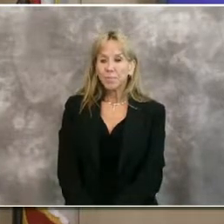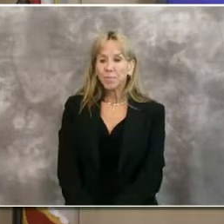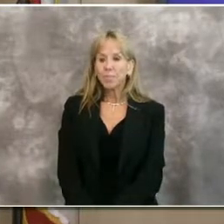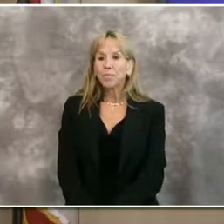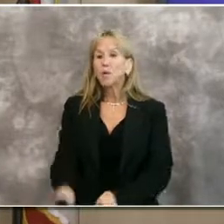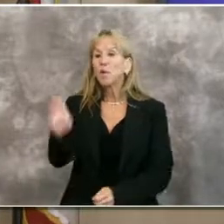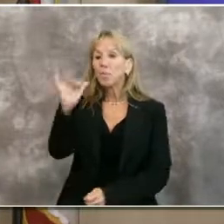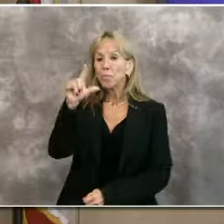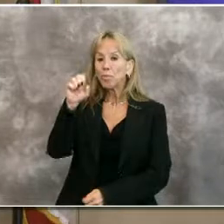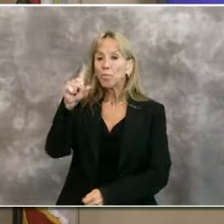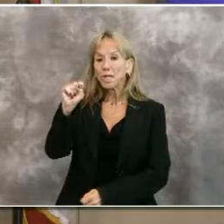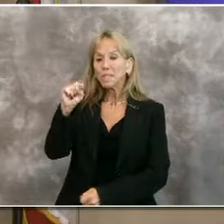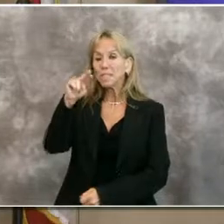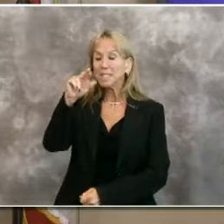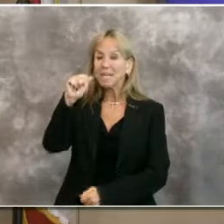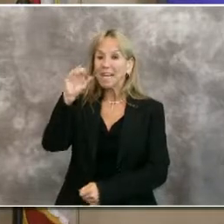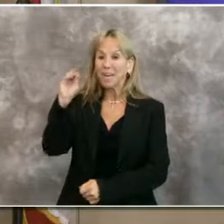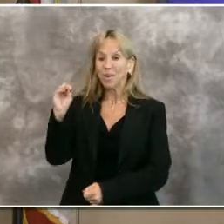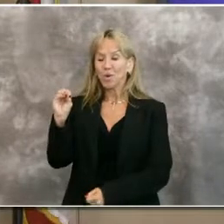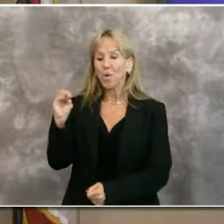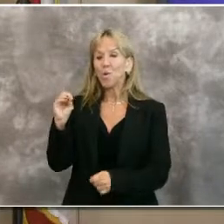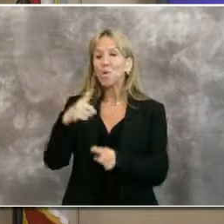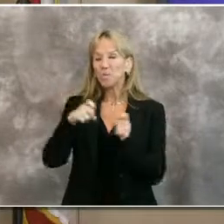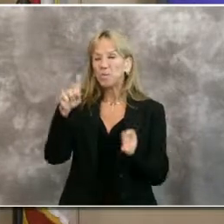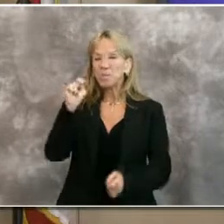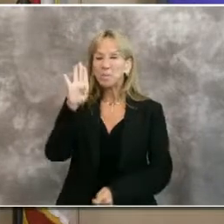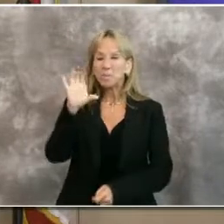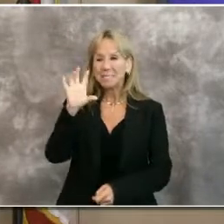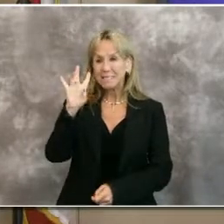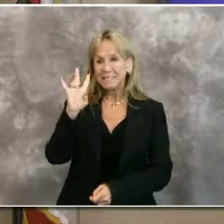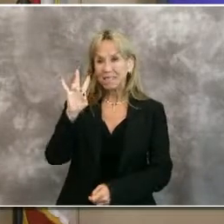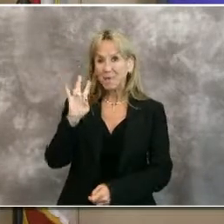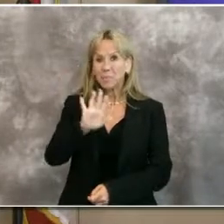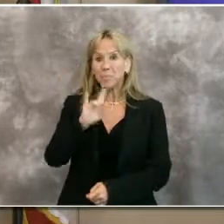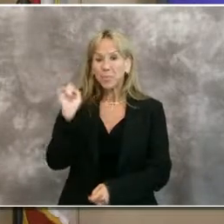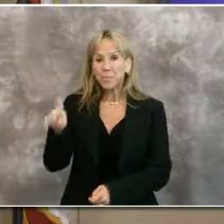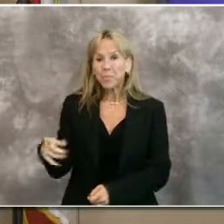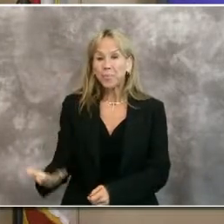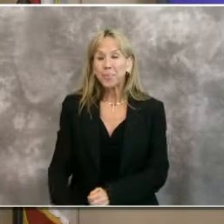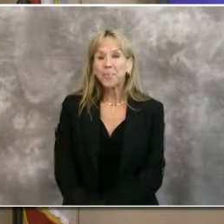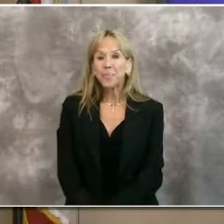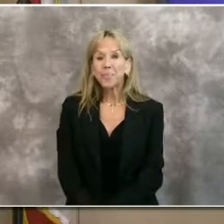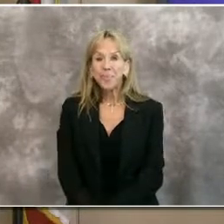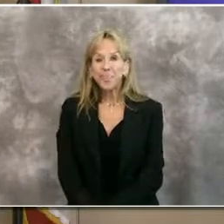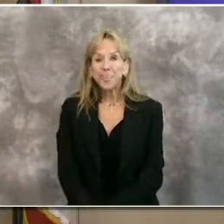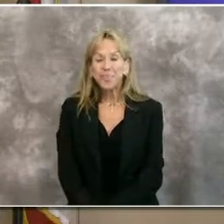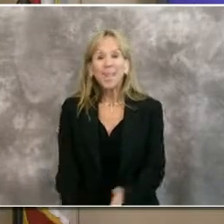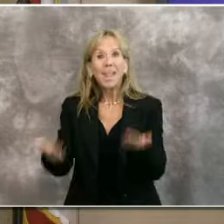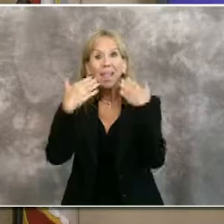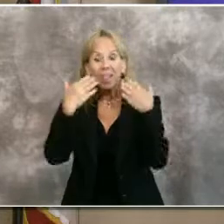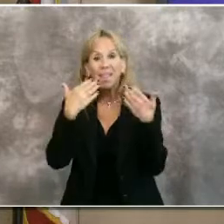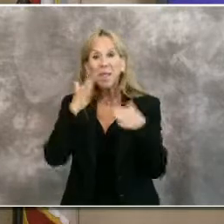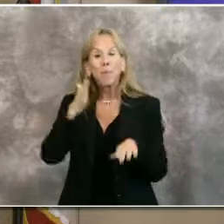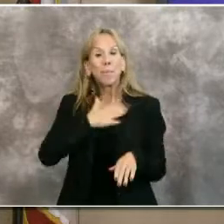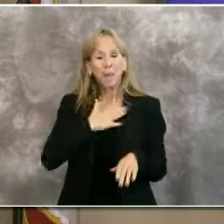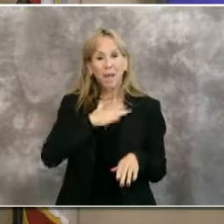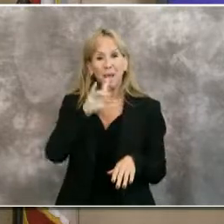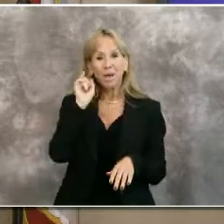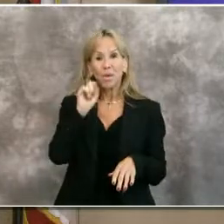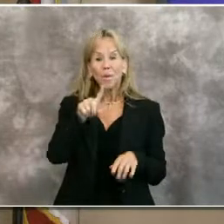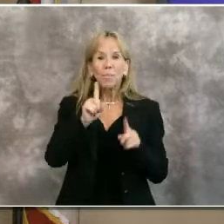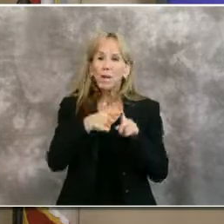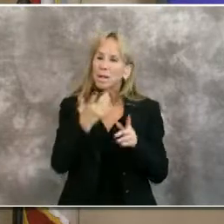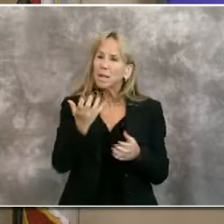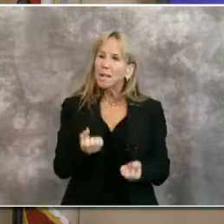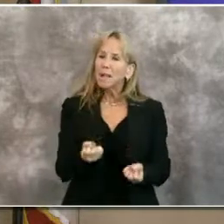Bridget Naso from NBC7, please state your question. Thank you. My question is about the